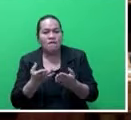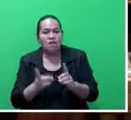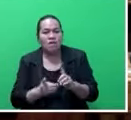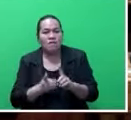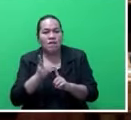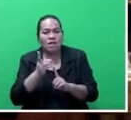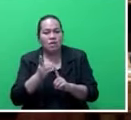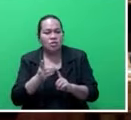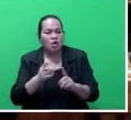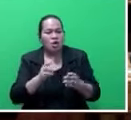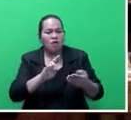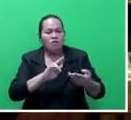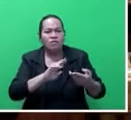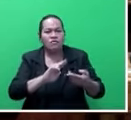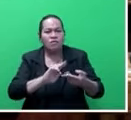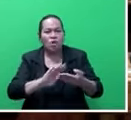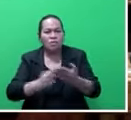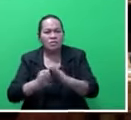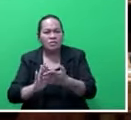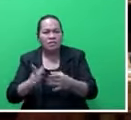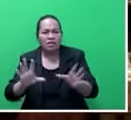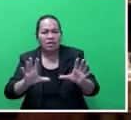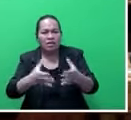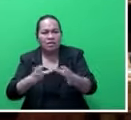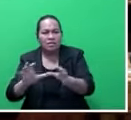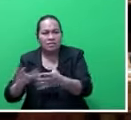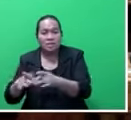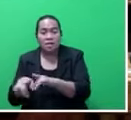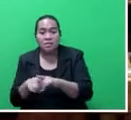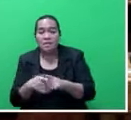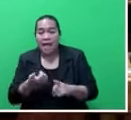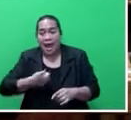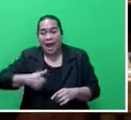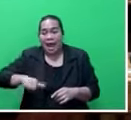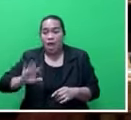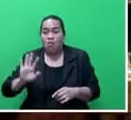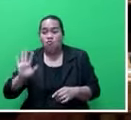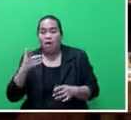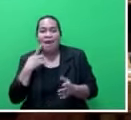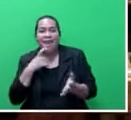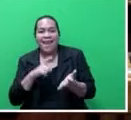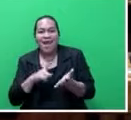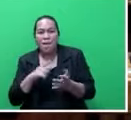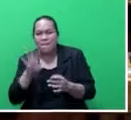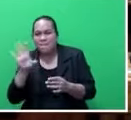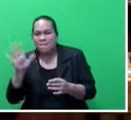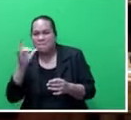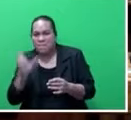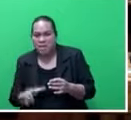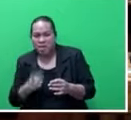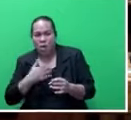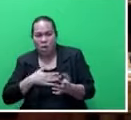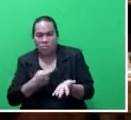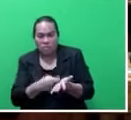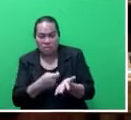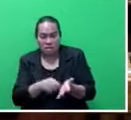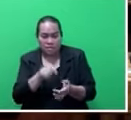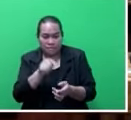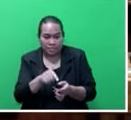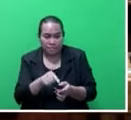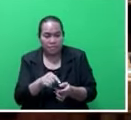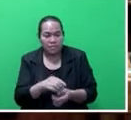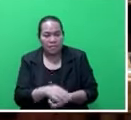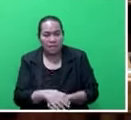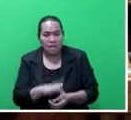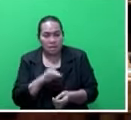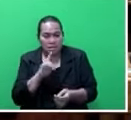informal settlement. This allows the lessee, just by a notice, if the lessee has a development